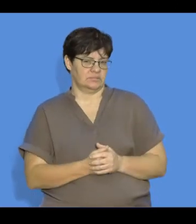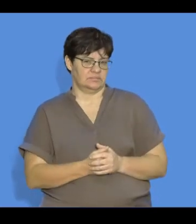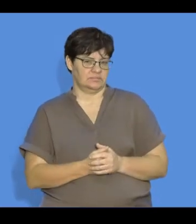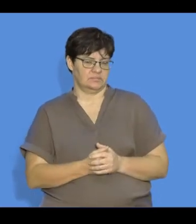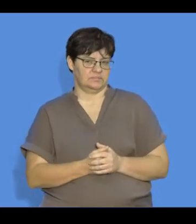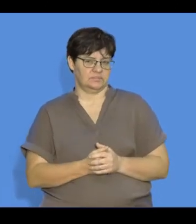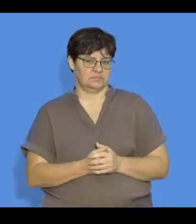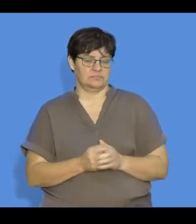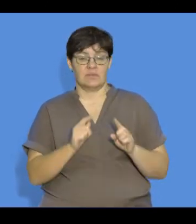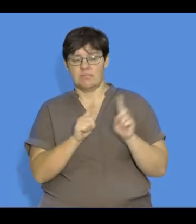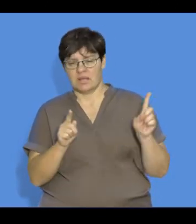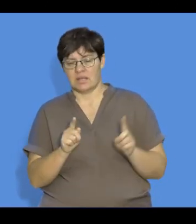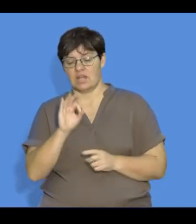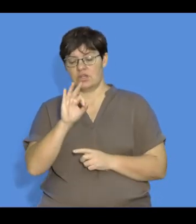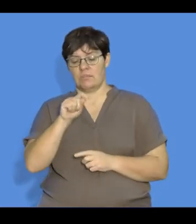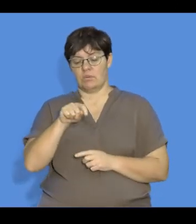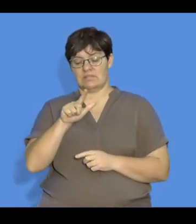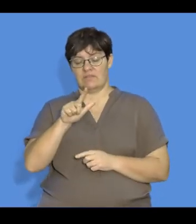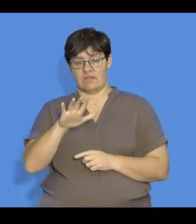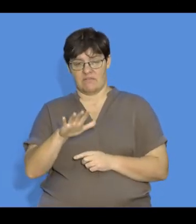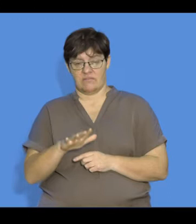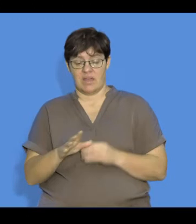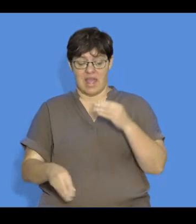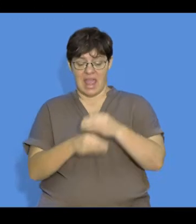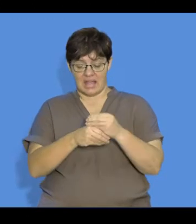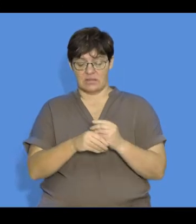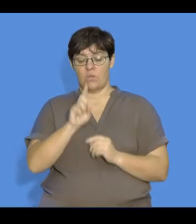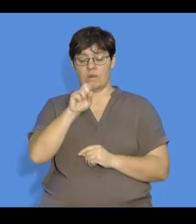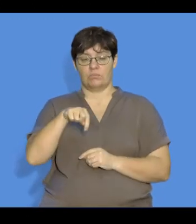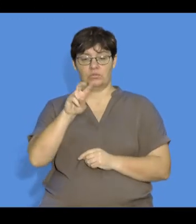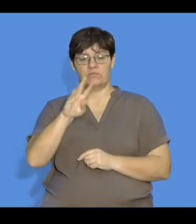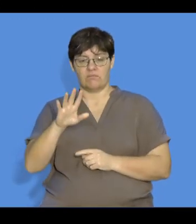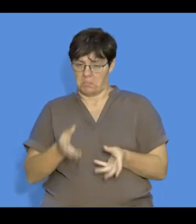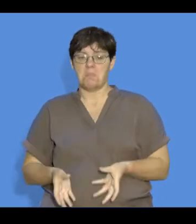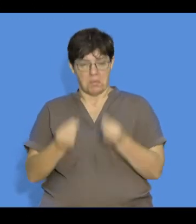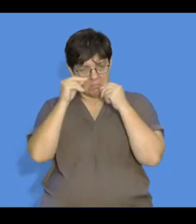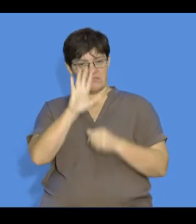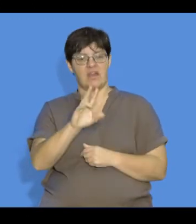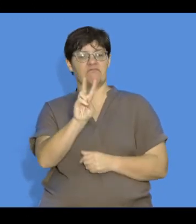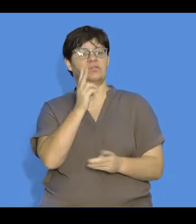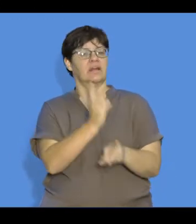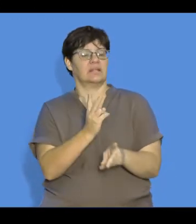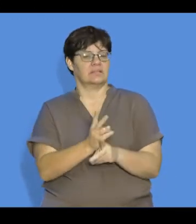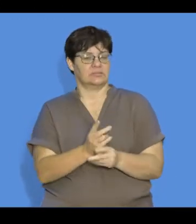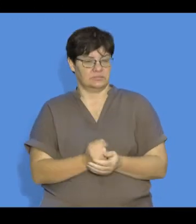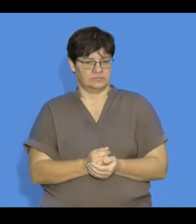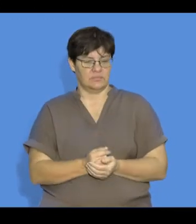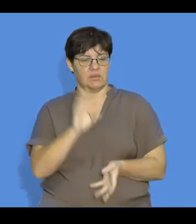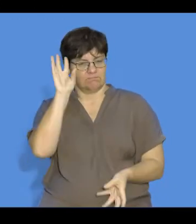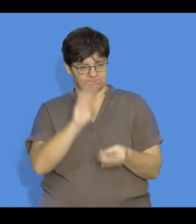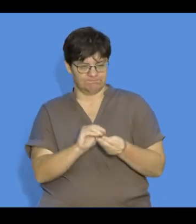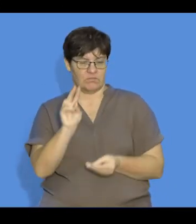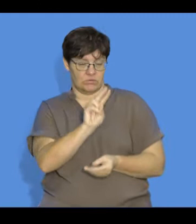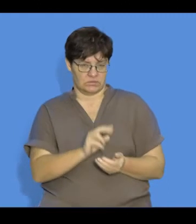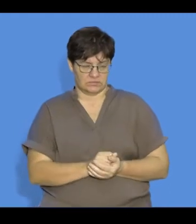difference. However, if you add 3.75 and 1.25, it gives us the 5 volts, right, which is the